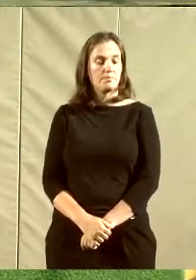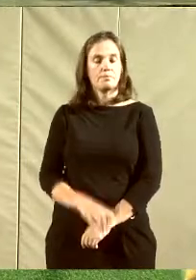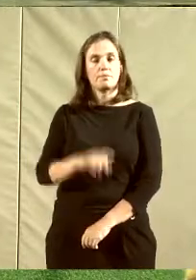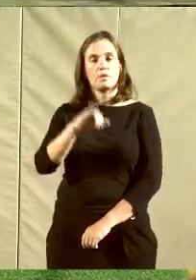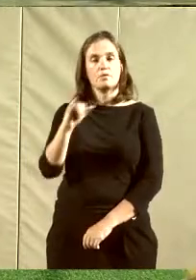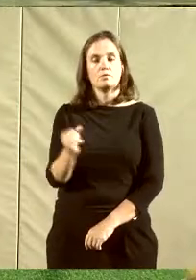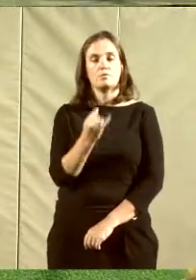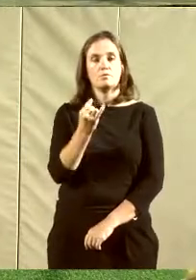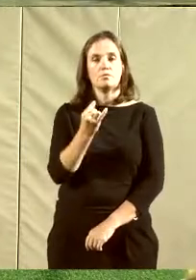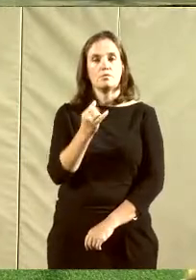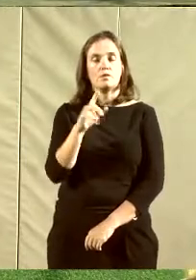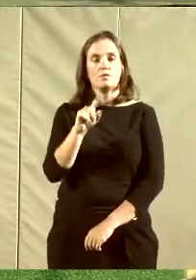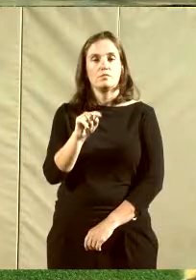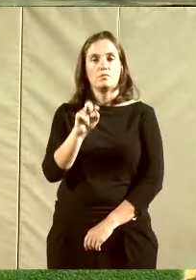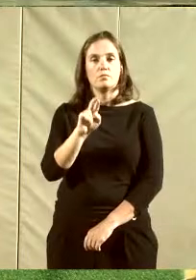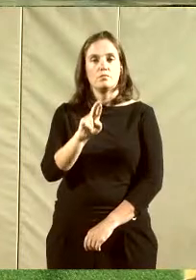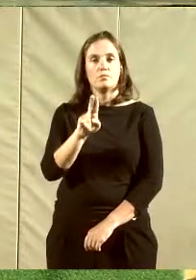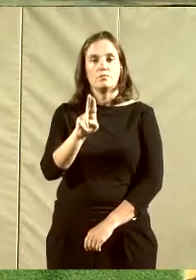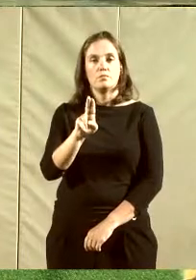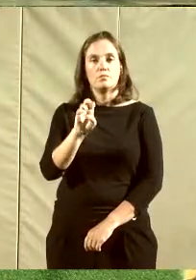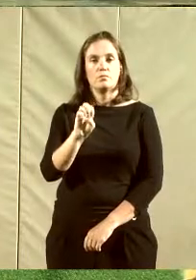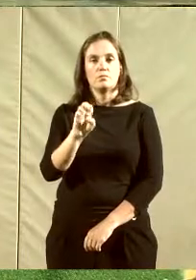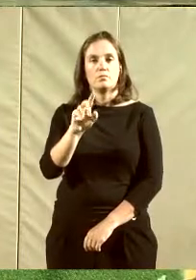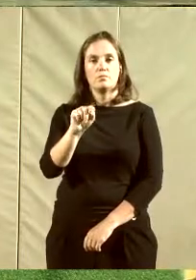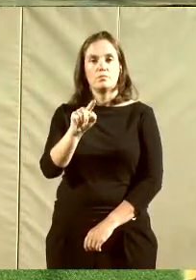Jordan Andrew Truitt.